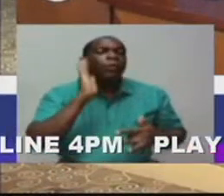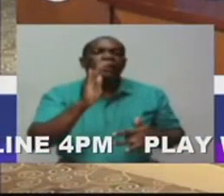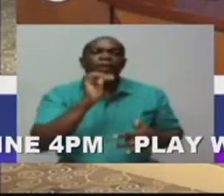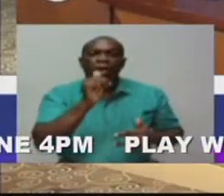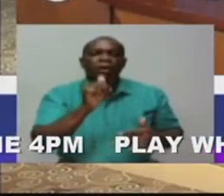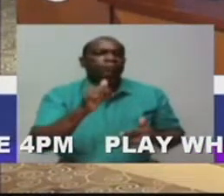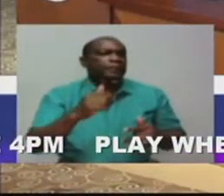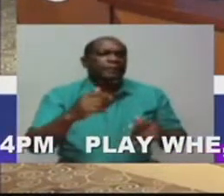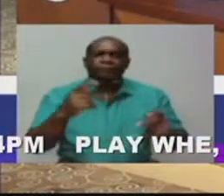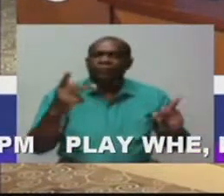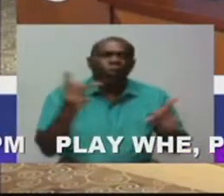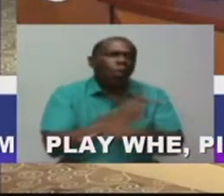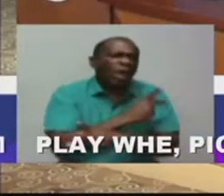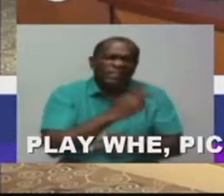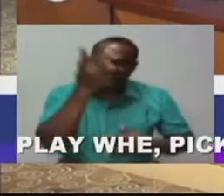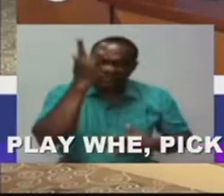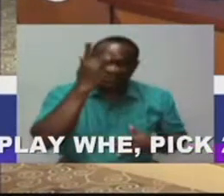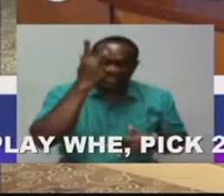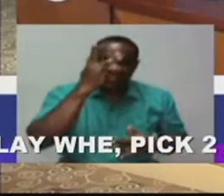experiencing, have any of those been